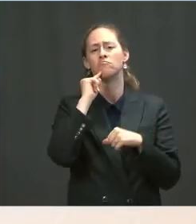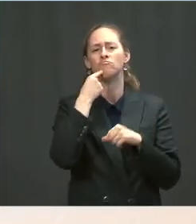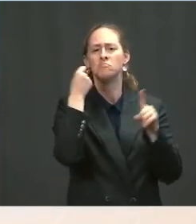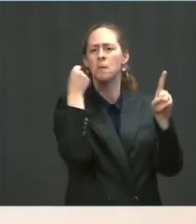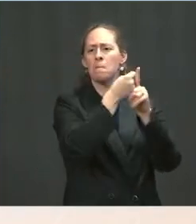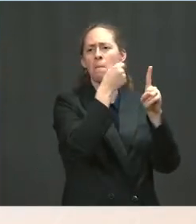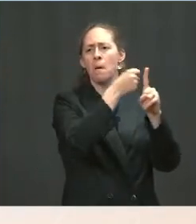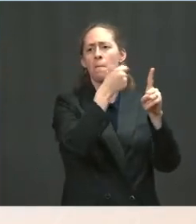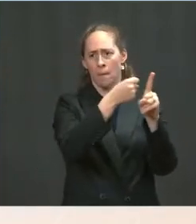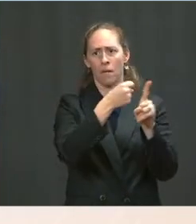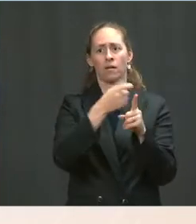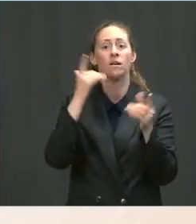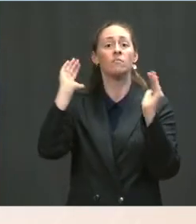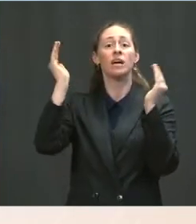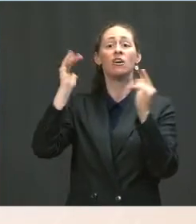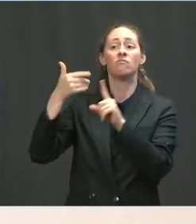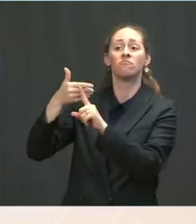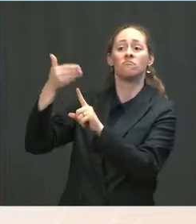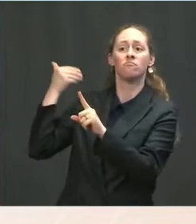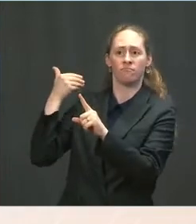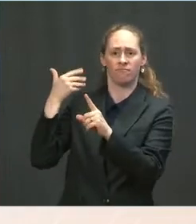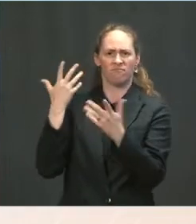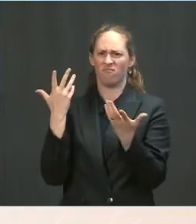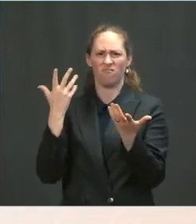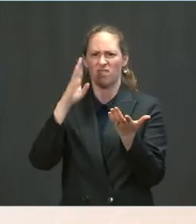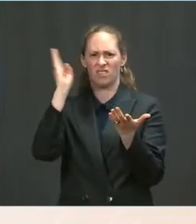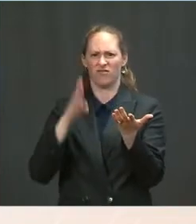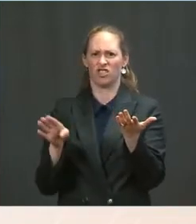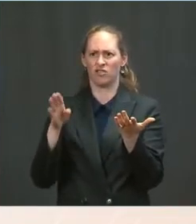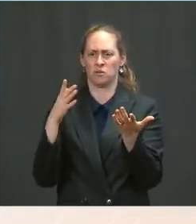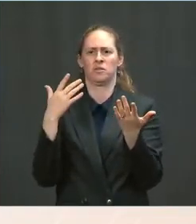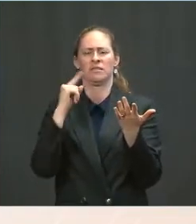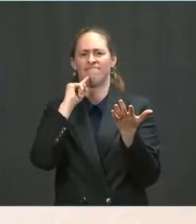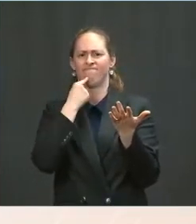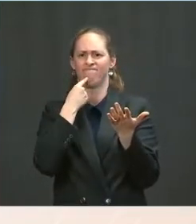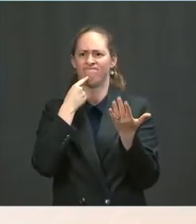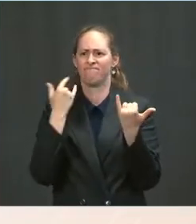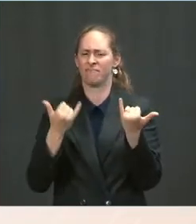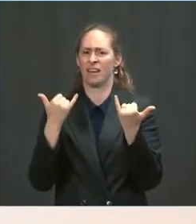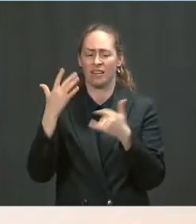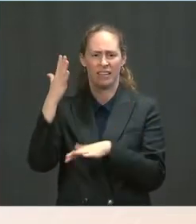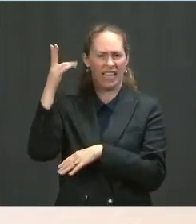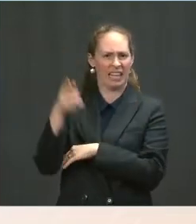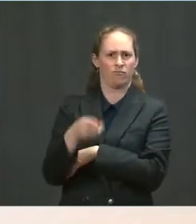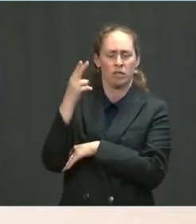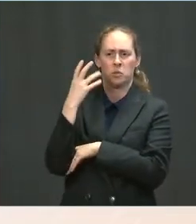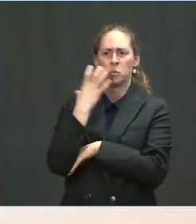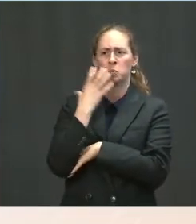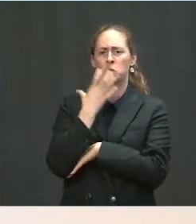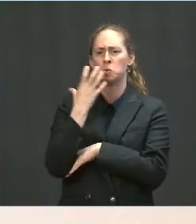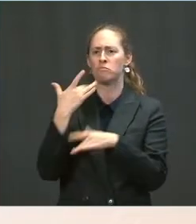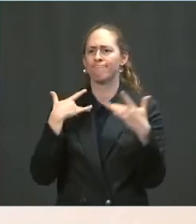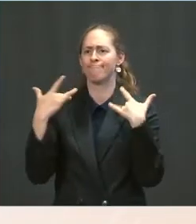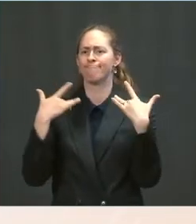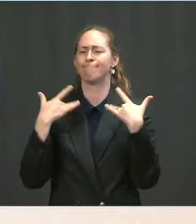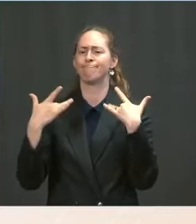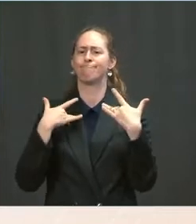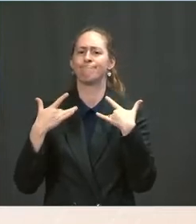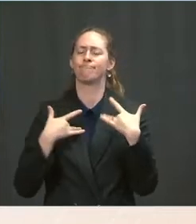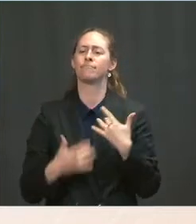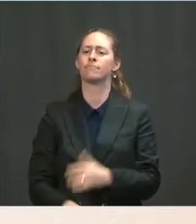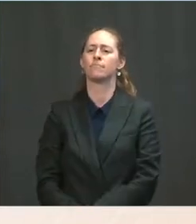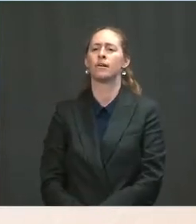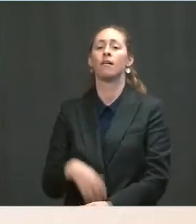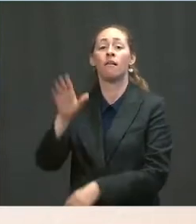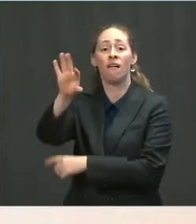in terms of large fires to date. Already this year, FEMA has approved 20 fire management assistance grants